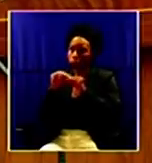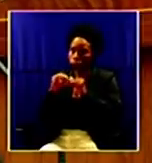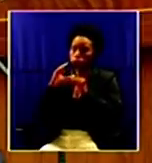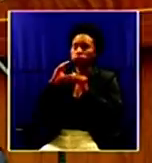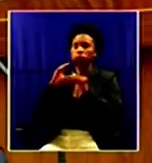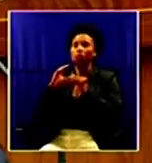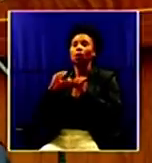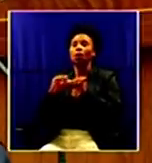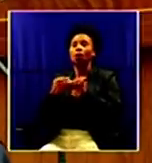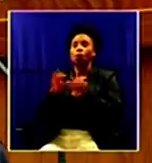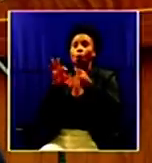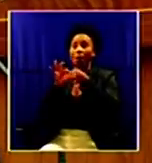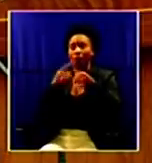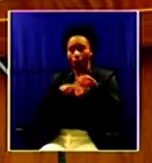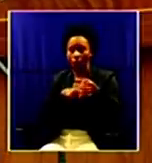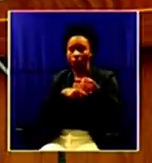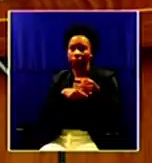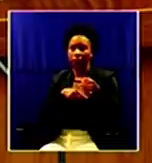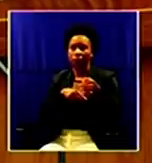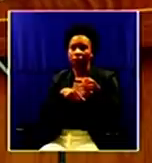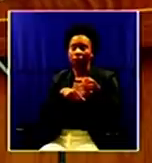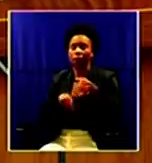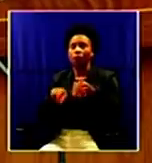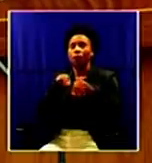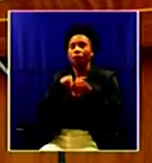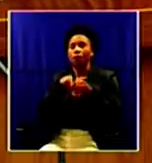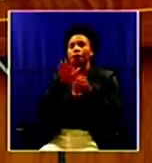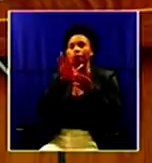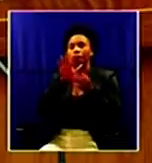in 2022 and 15.5 billion in